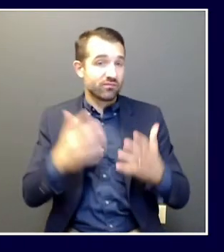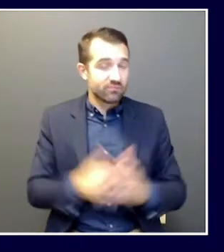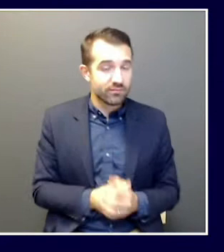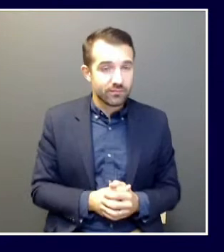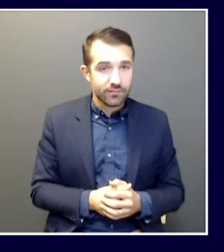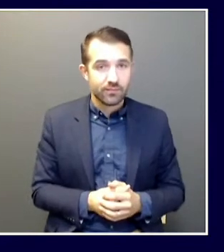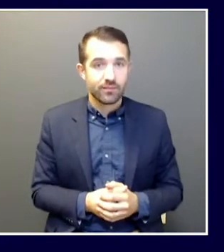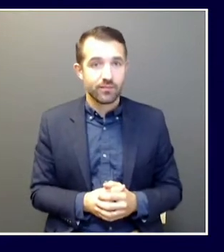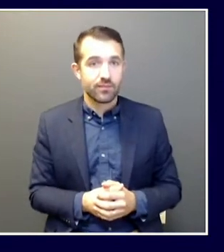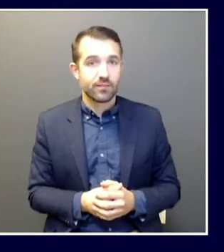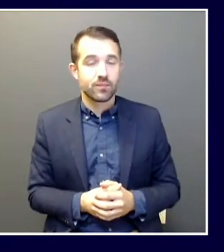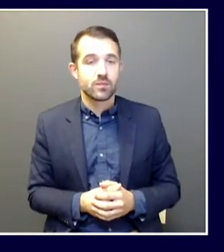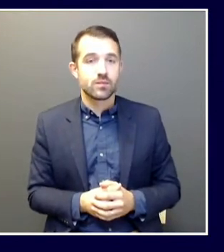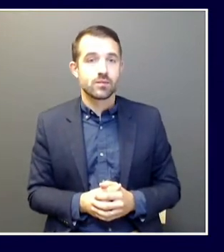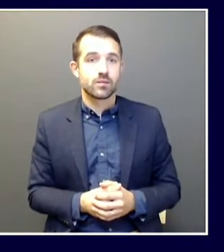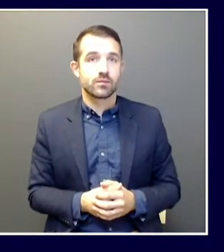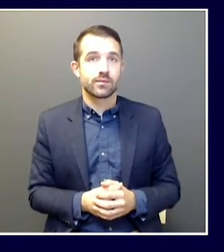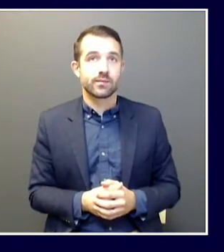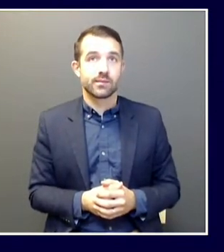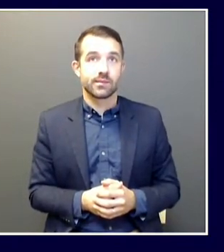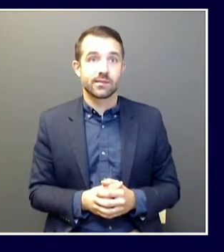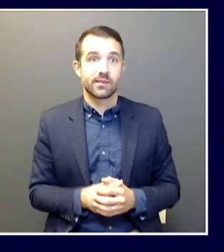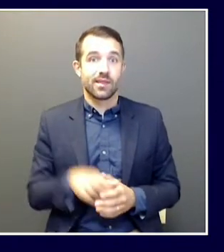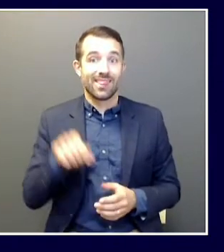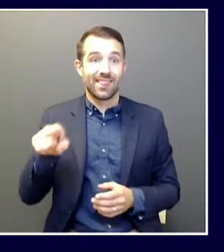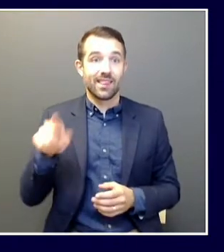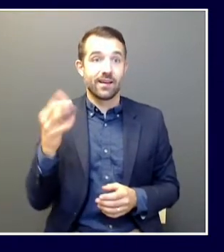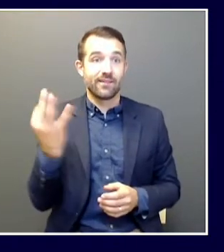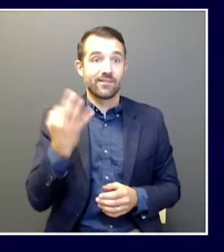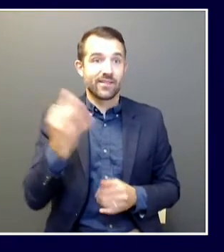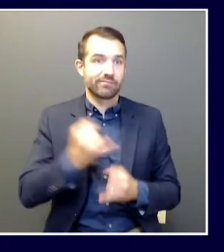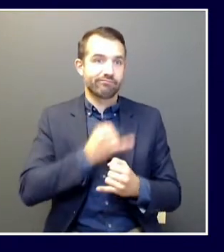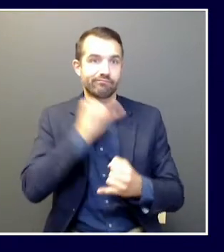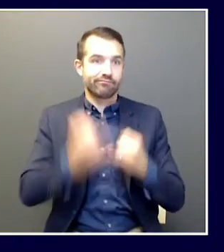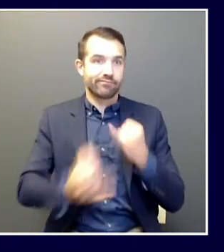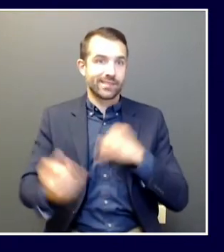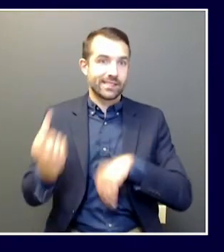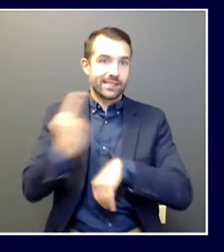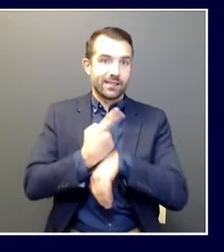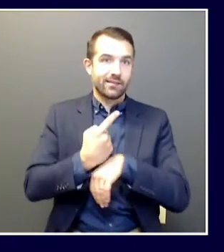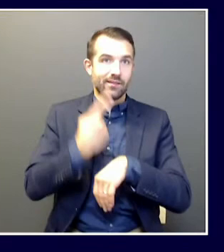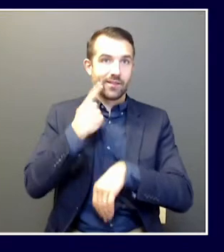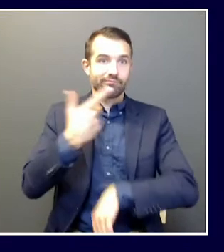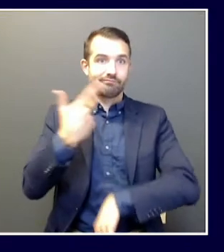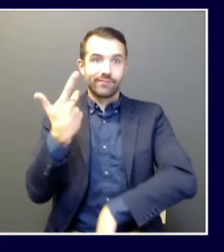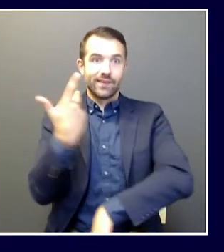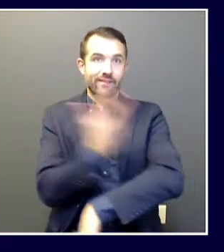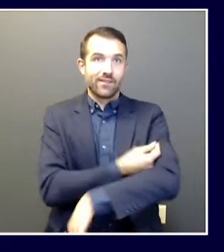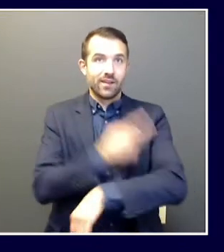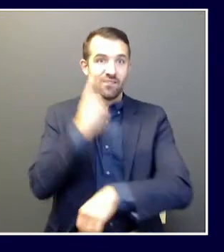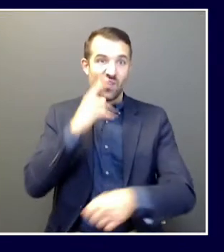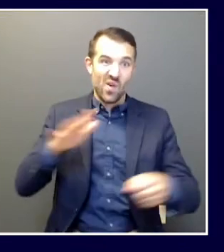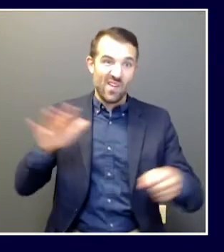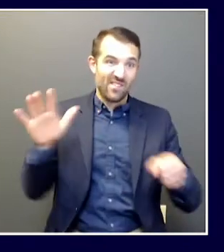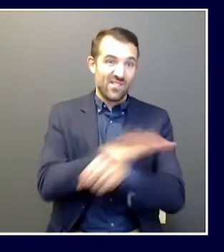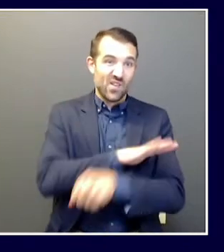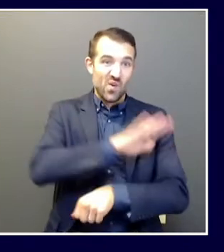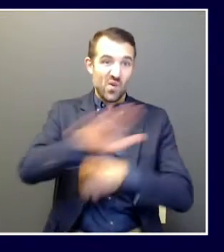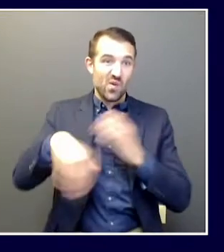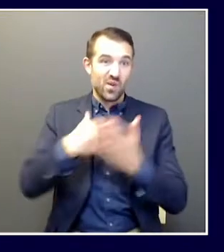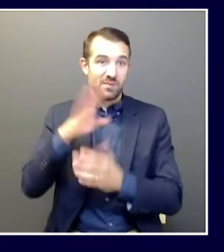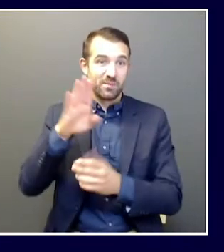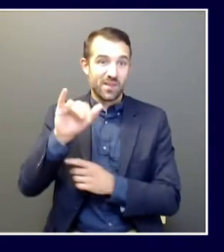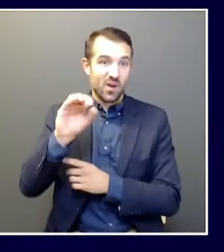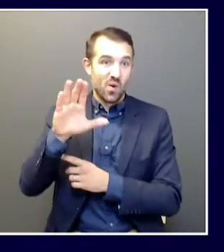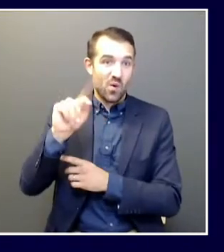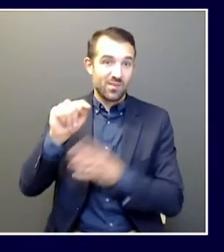to this Friday, but some of it is just part and parcel of what we've been doing. I expect to continue doing that too. Yep.